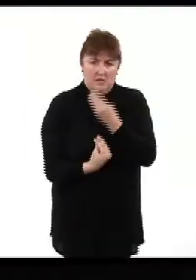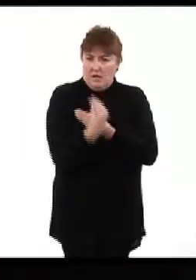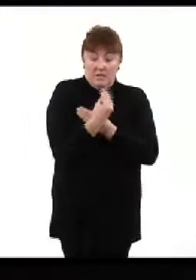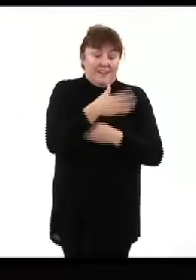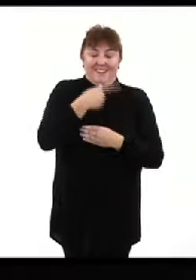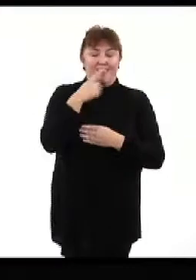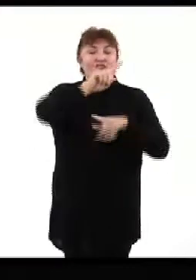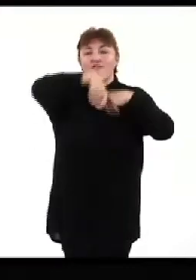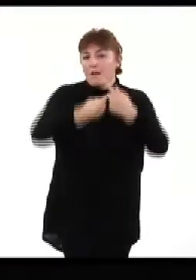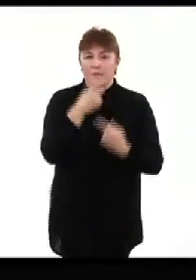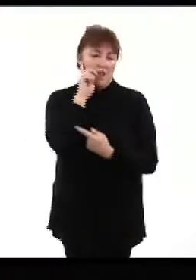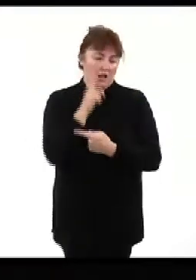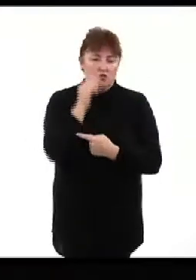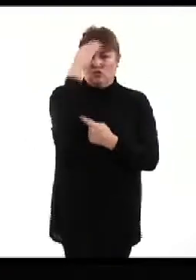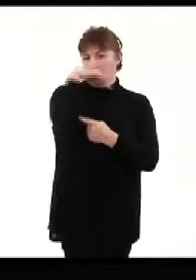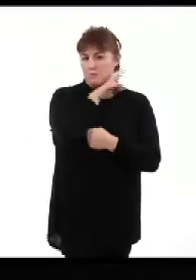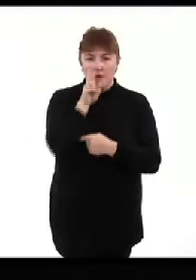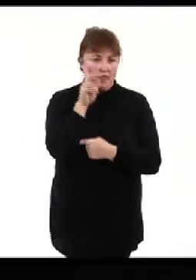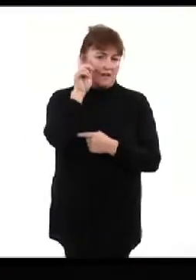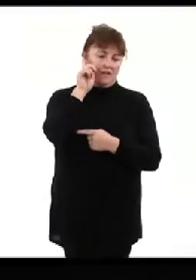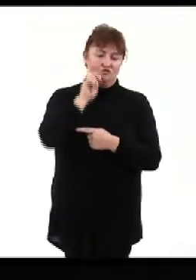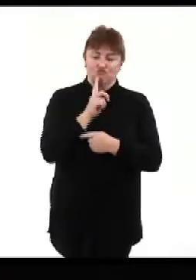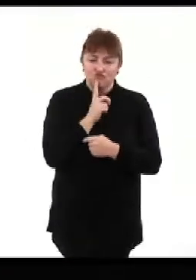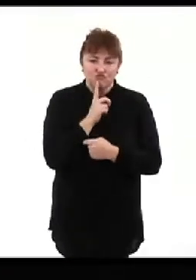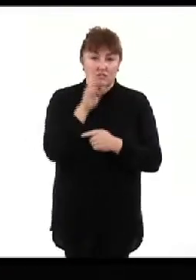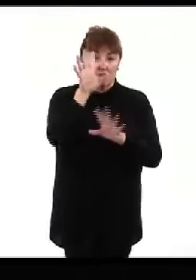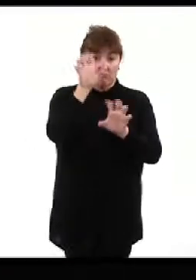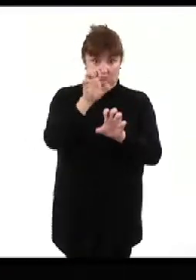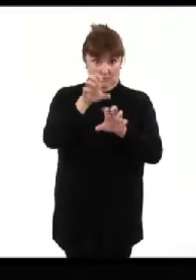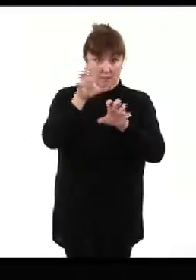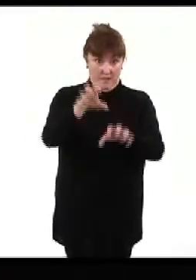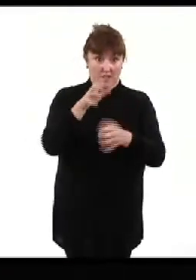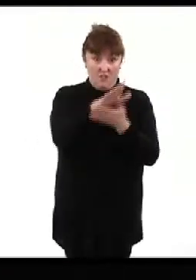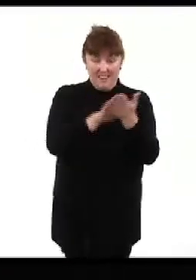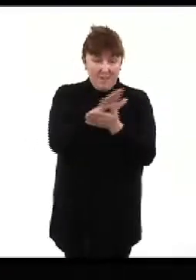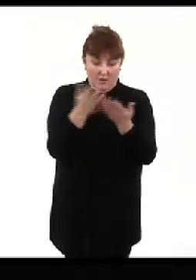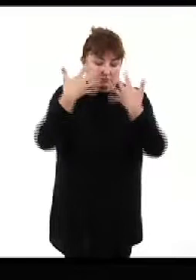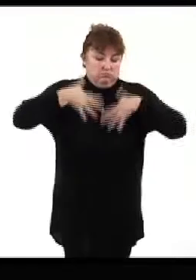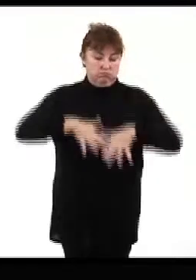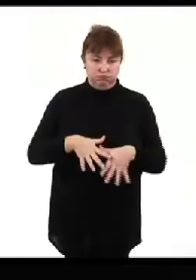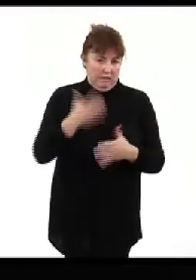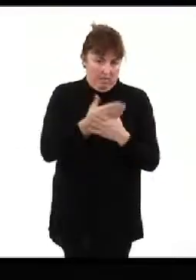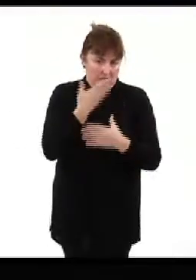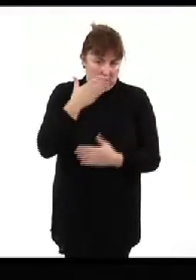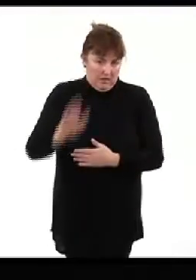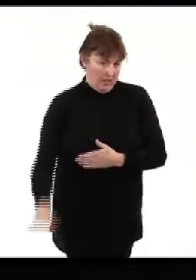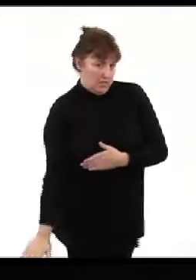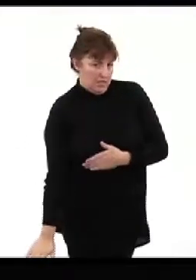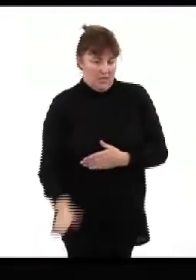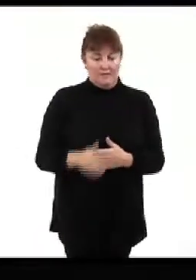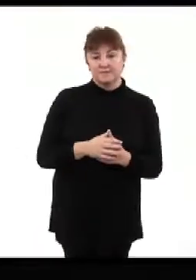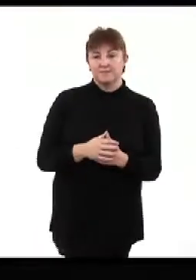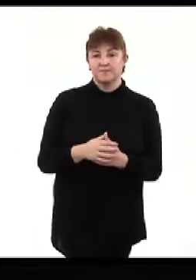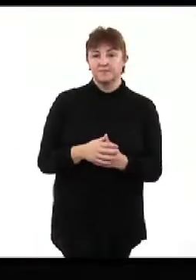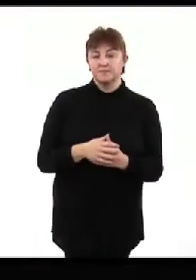is that they were born into deaf families and have deaf parents and learned sign language very early. And we use this group of